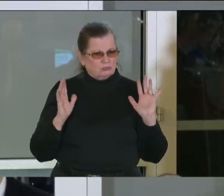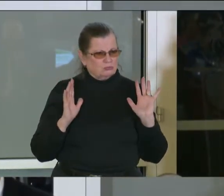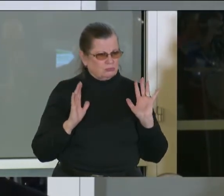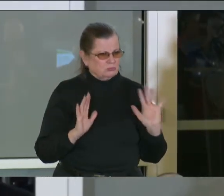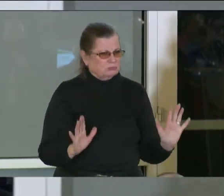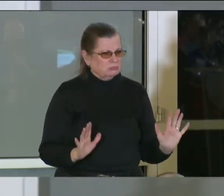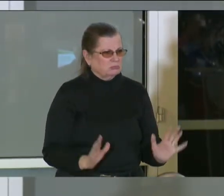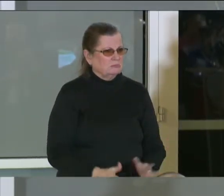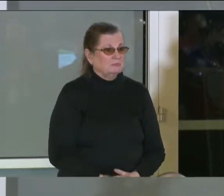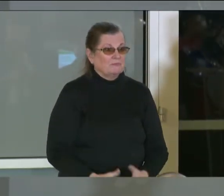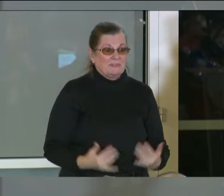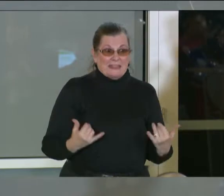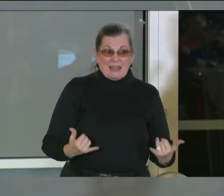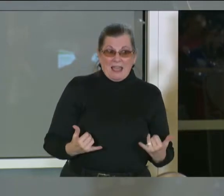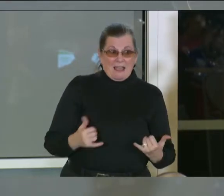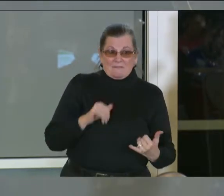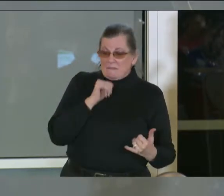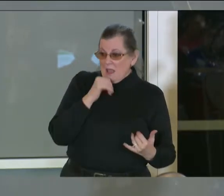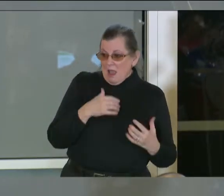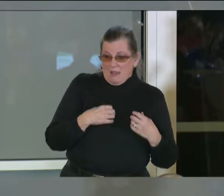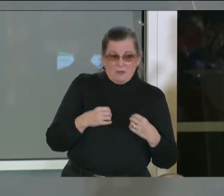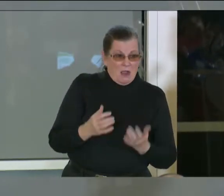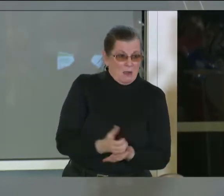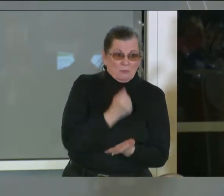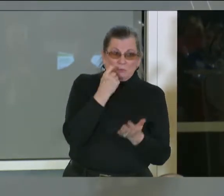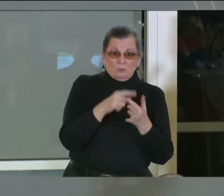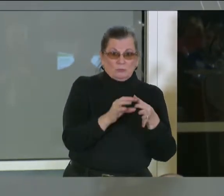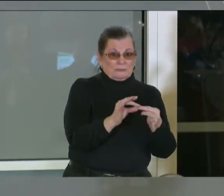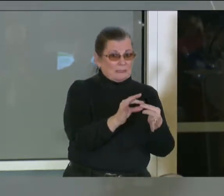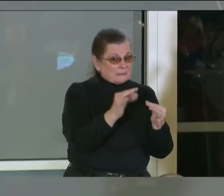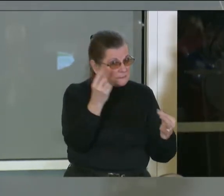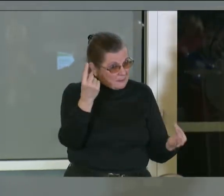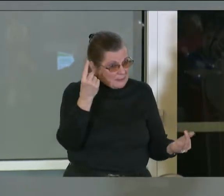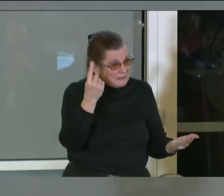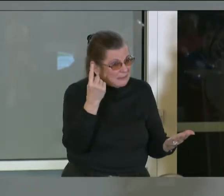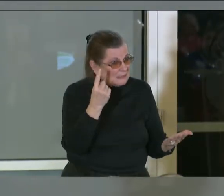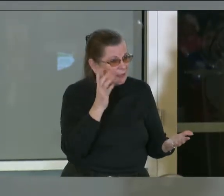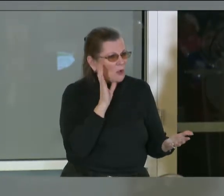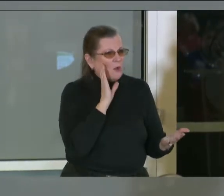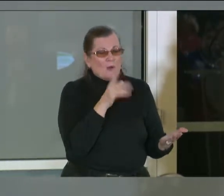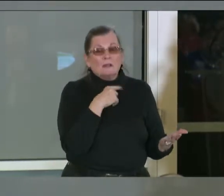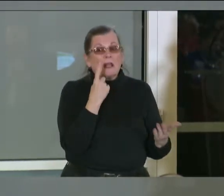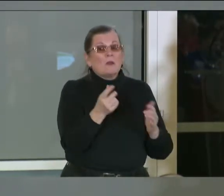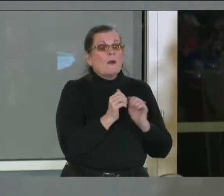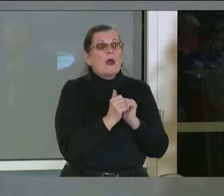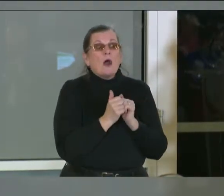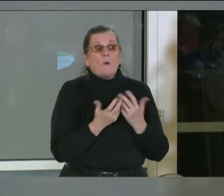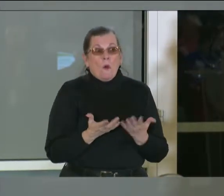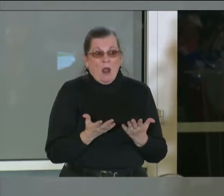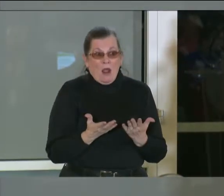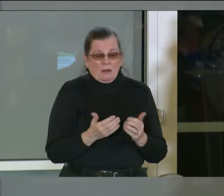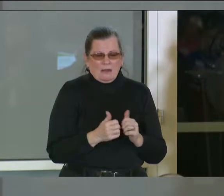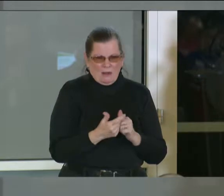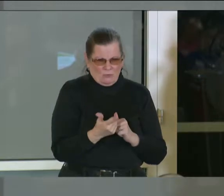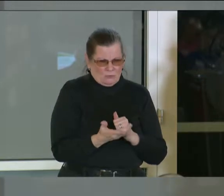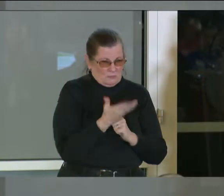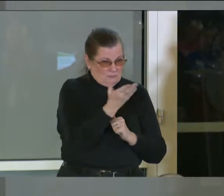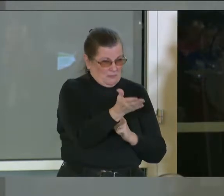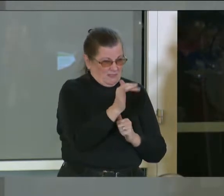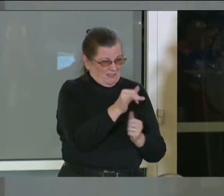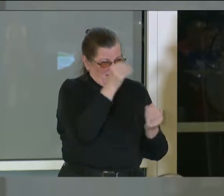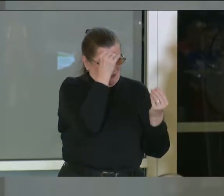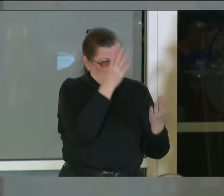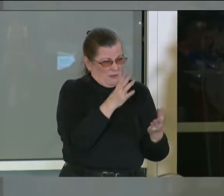to share them directly, well, you shared amongst your tables, but we're going to show you how you can share it at the end. We're going to go to one more question before I call